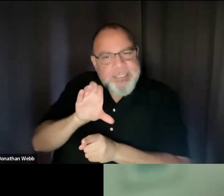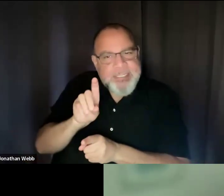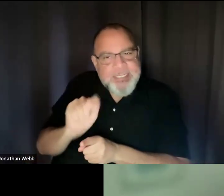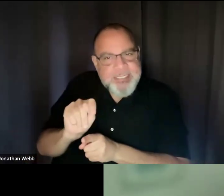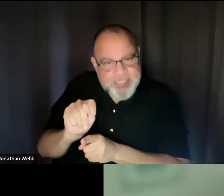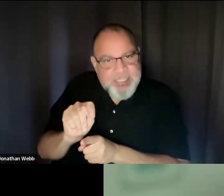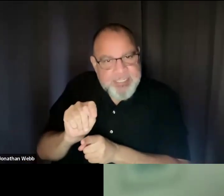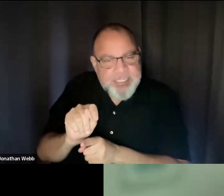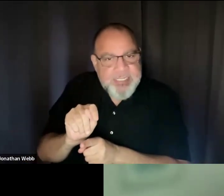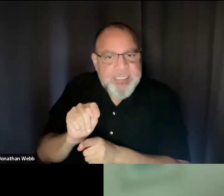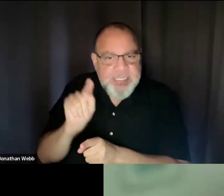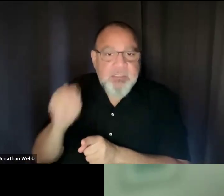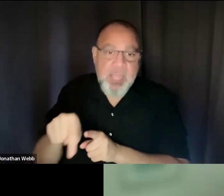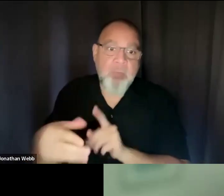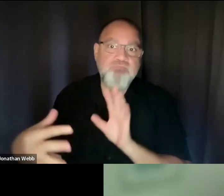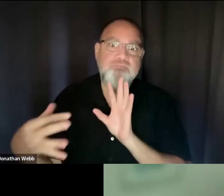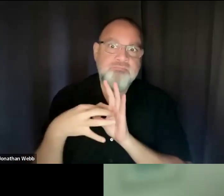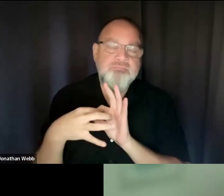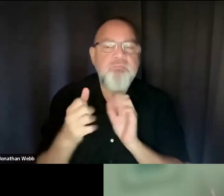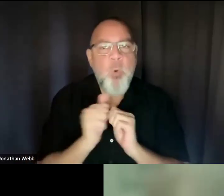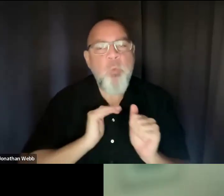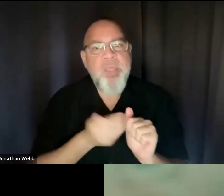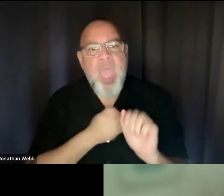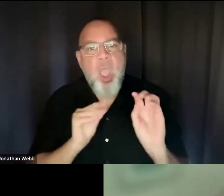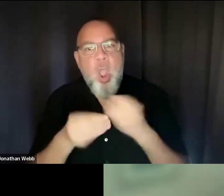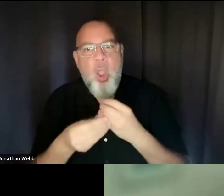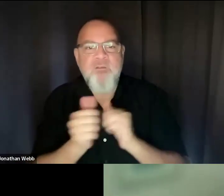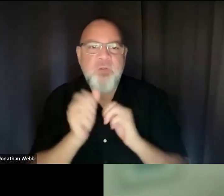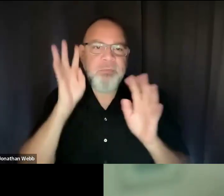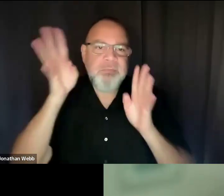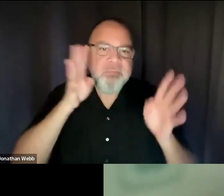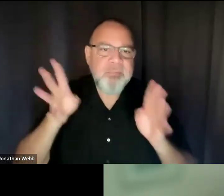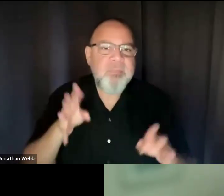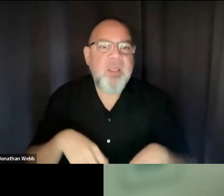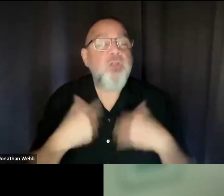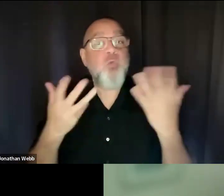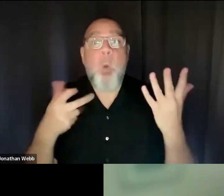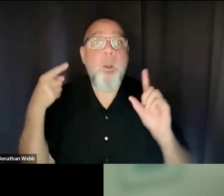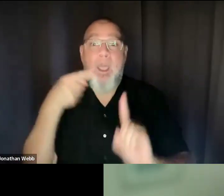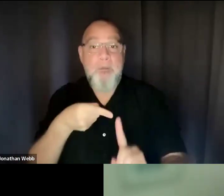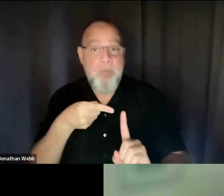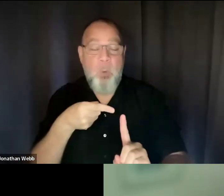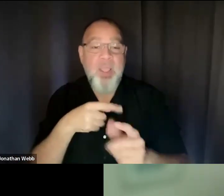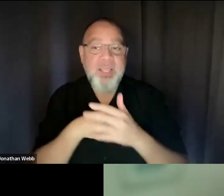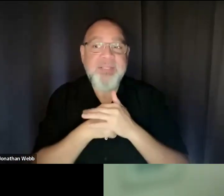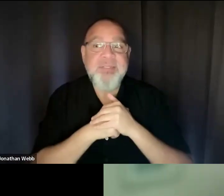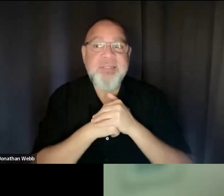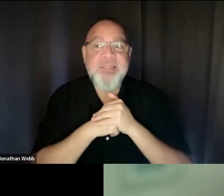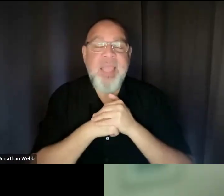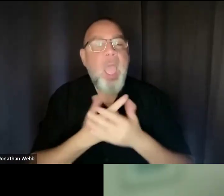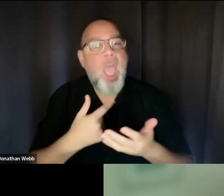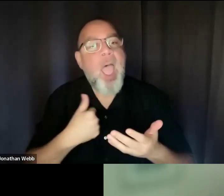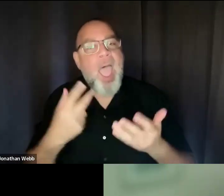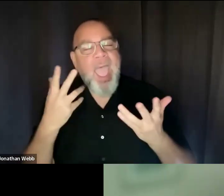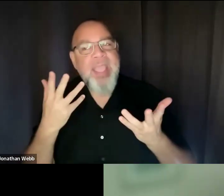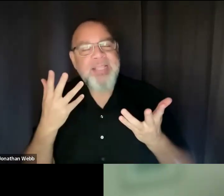very closely with our Office in Data Innovation as well within our broader agency. So the point being is, I view them, if they